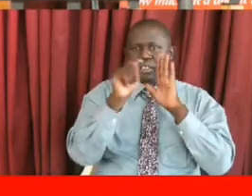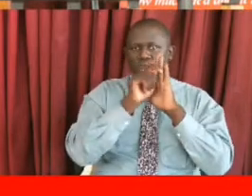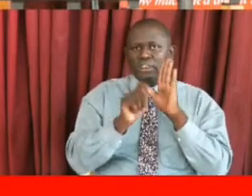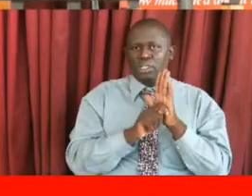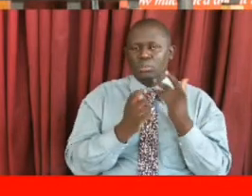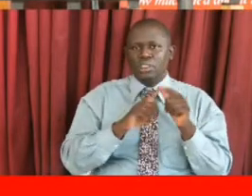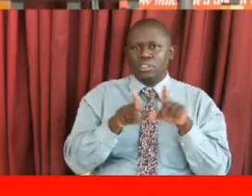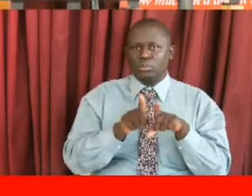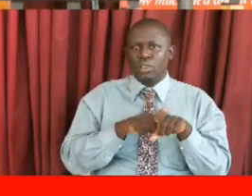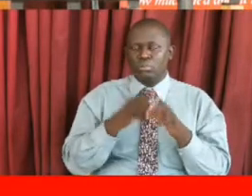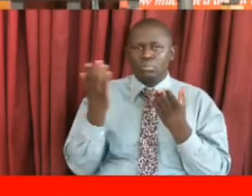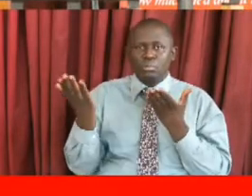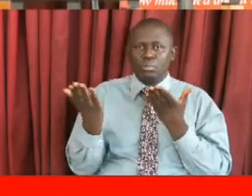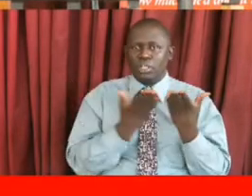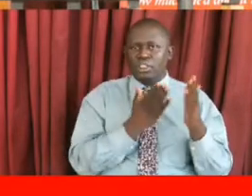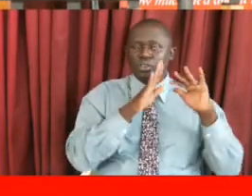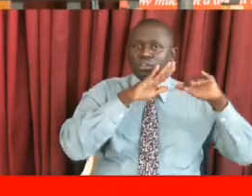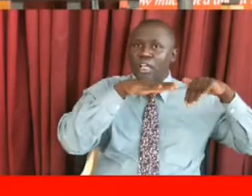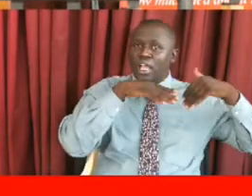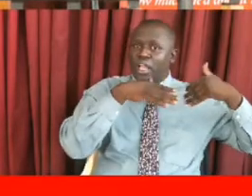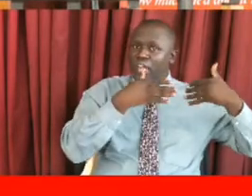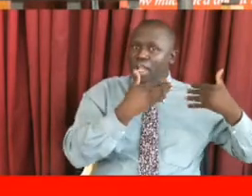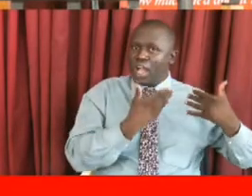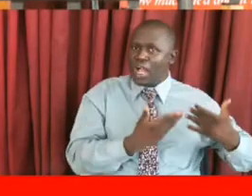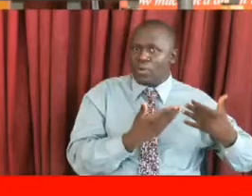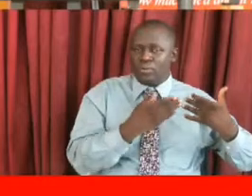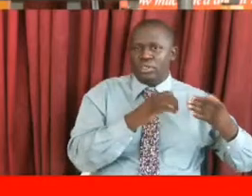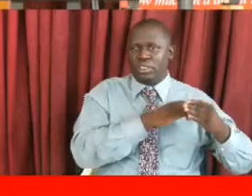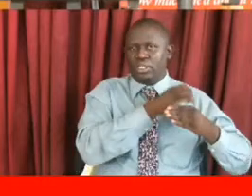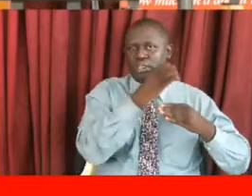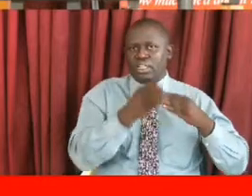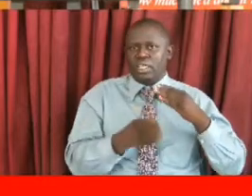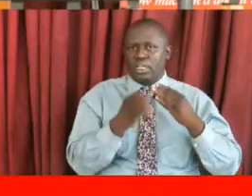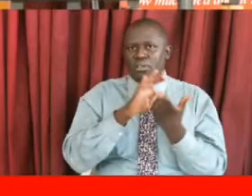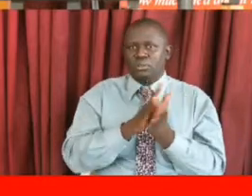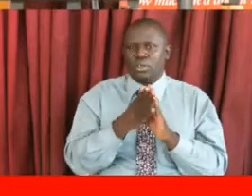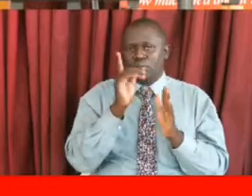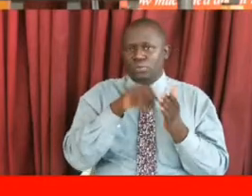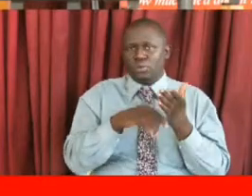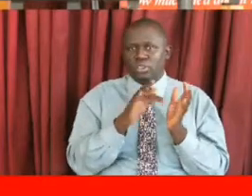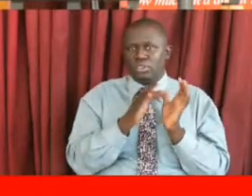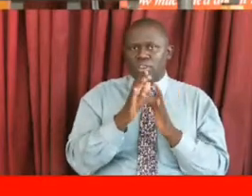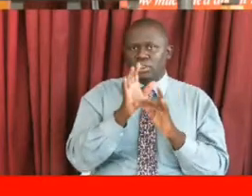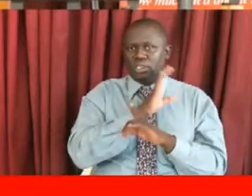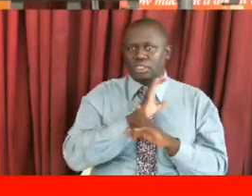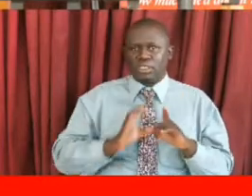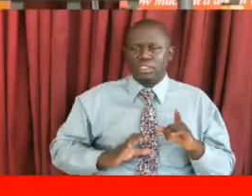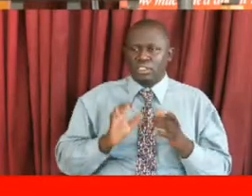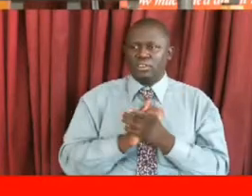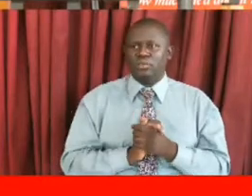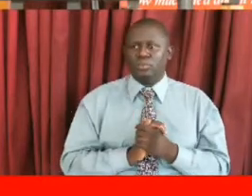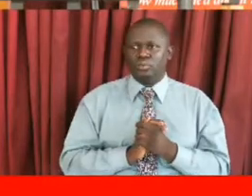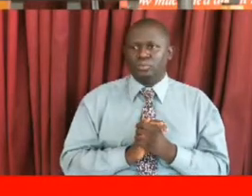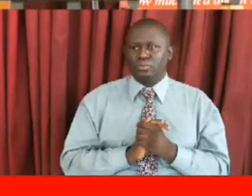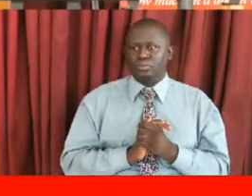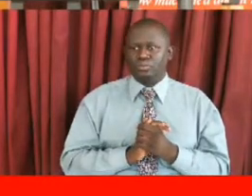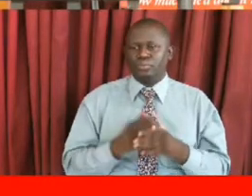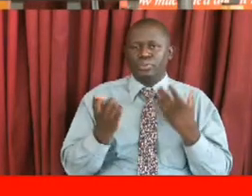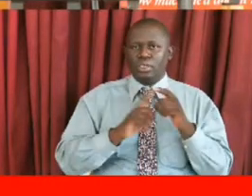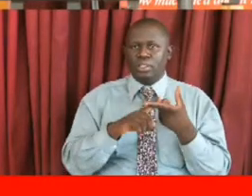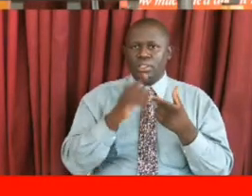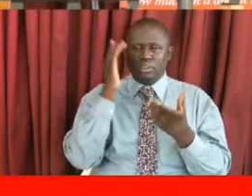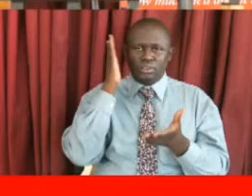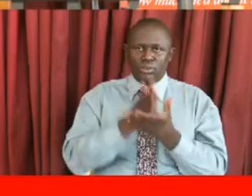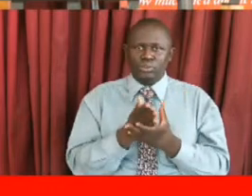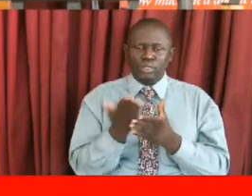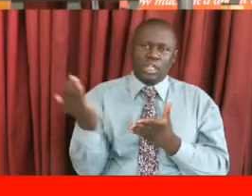brings it to how it ended up being Jesus Christ 2000 years ago then he picks up